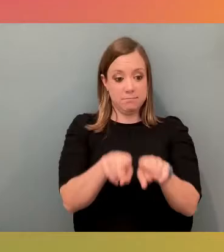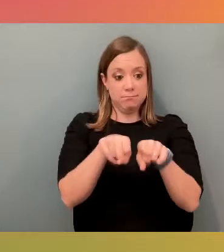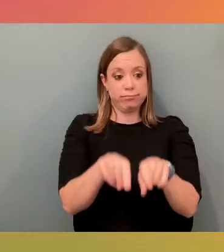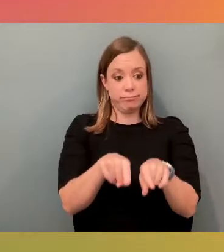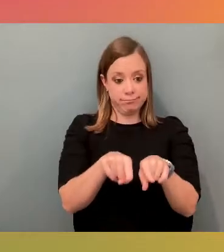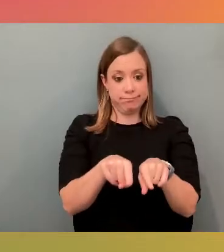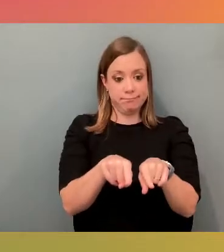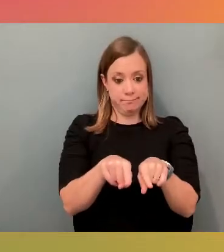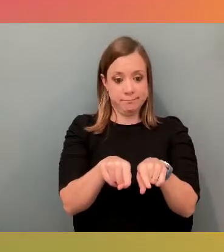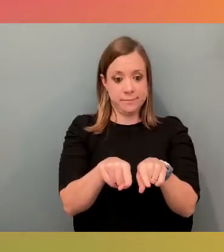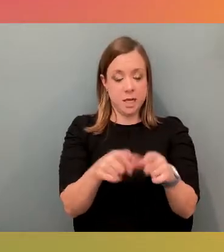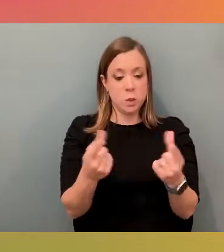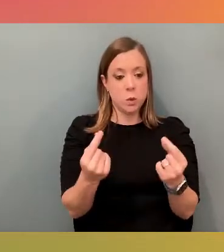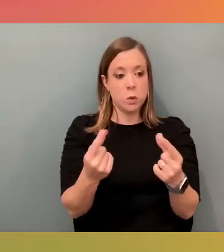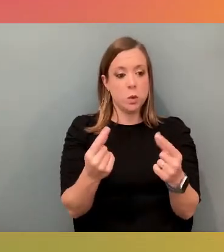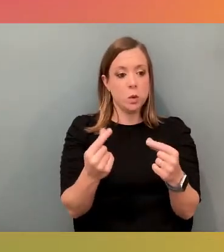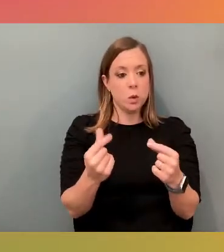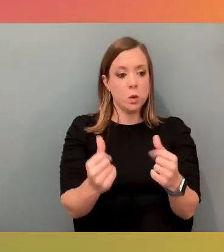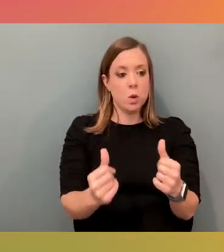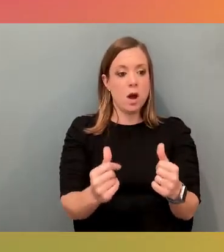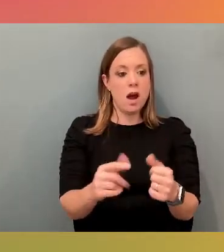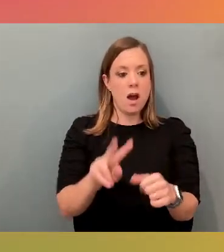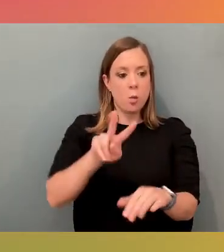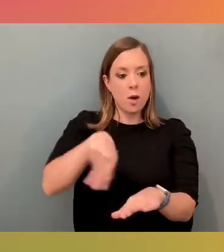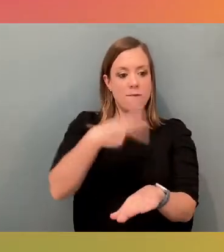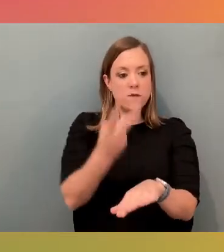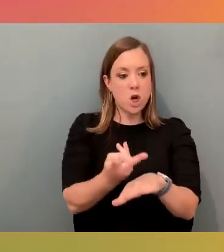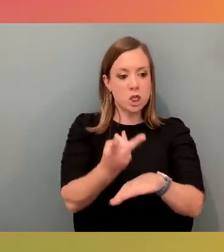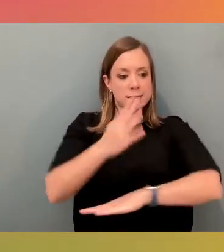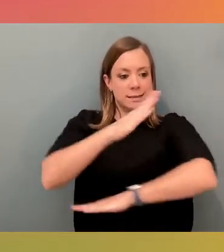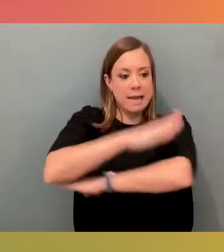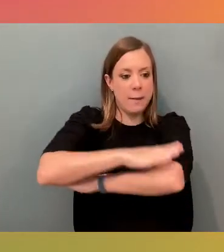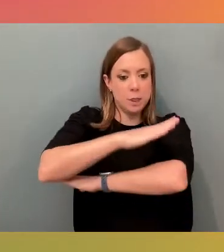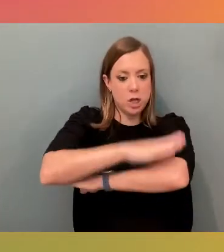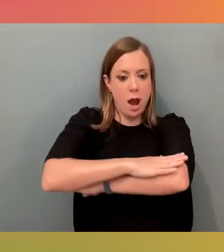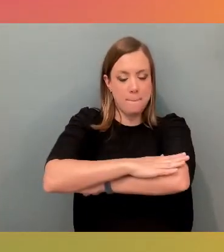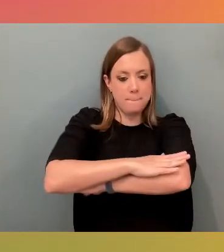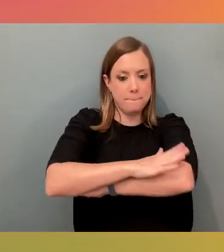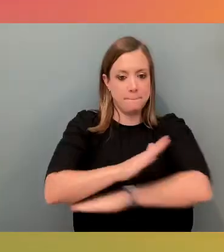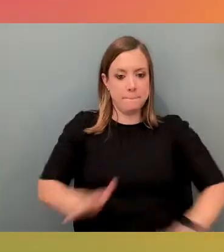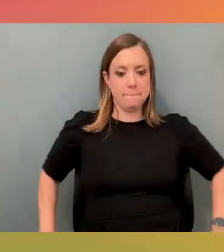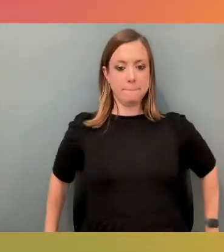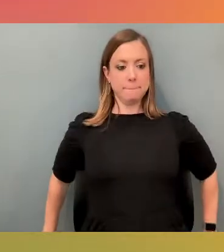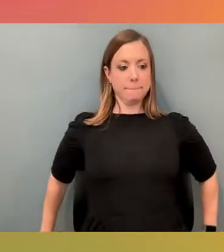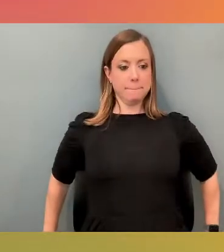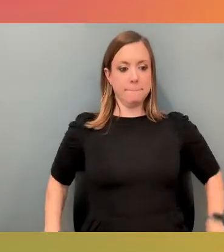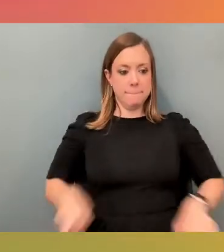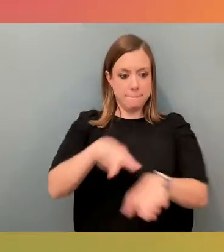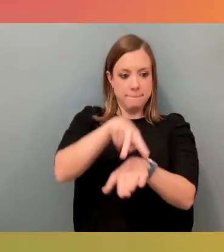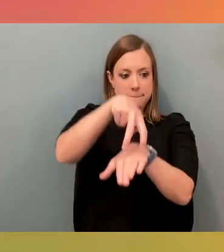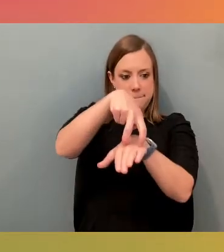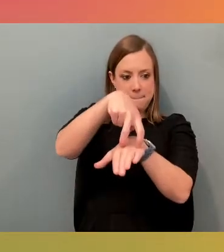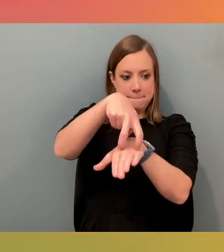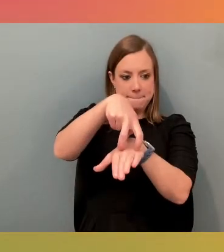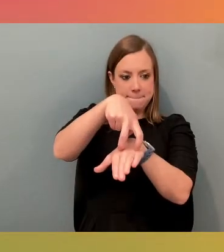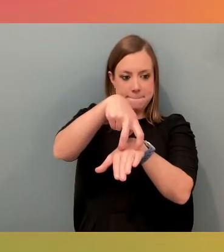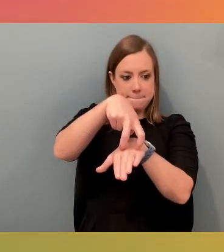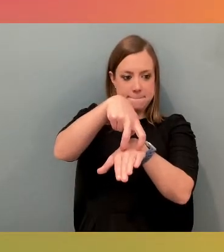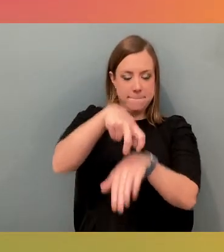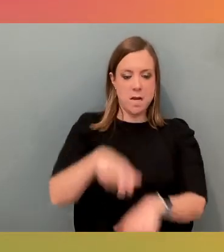reverse tabletop, just stretching the shoulders and the front body. Lifting for